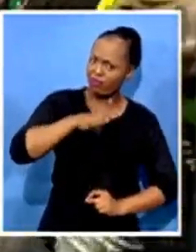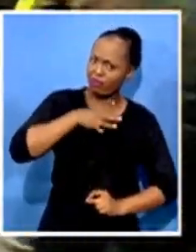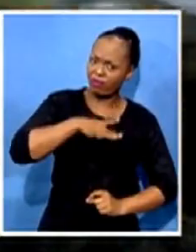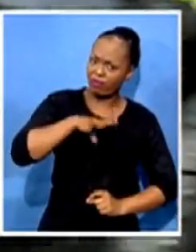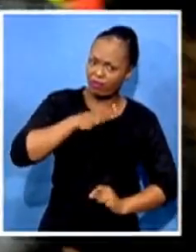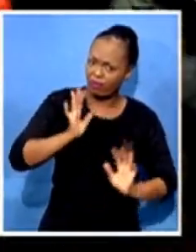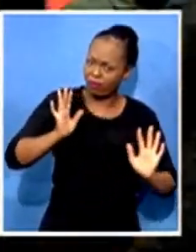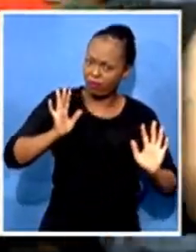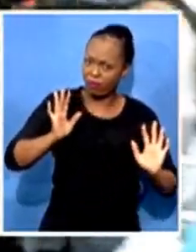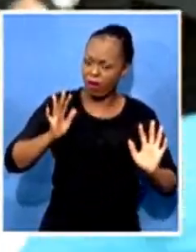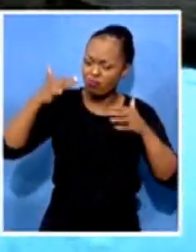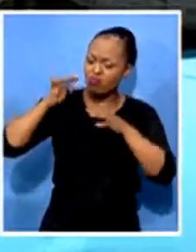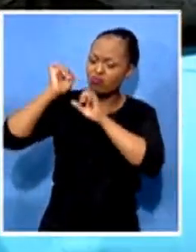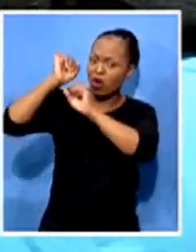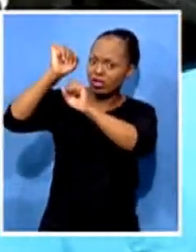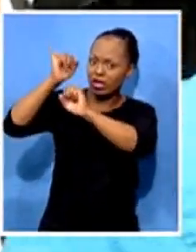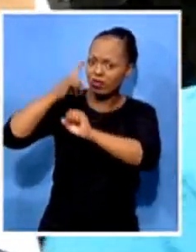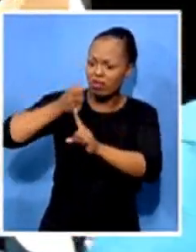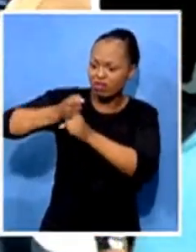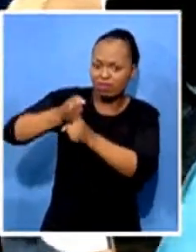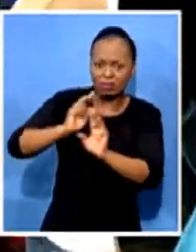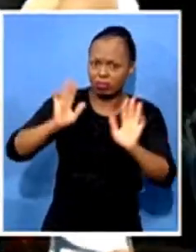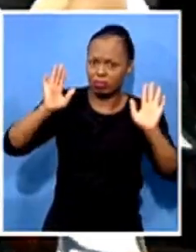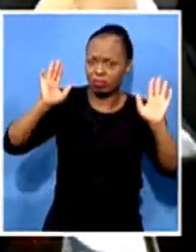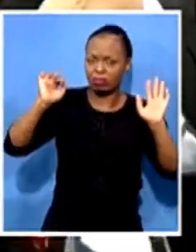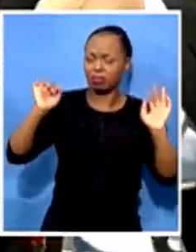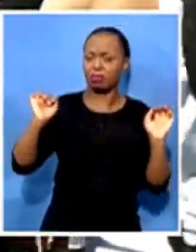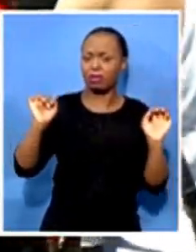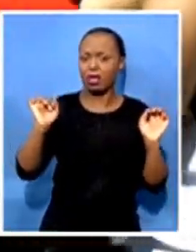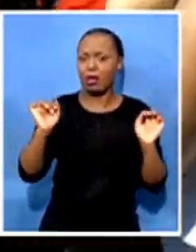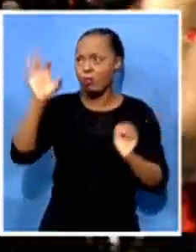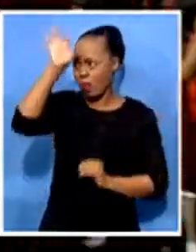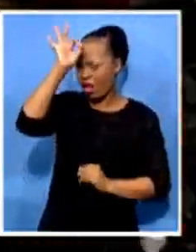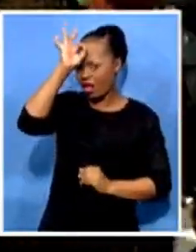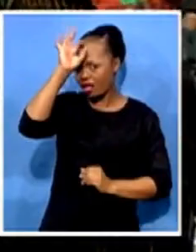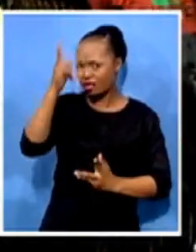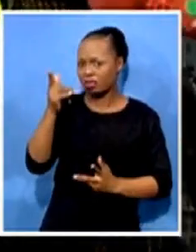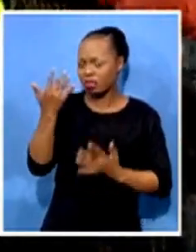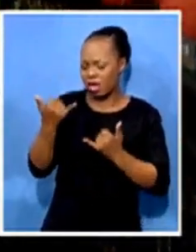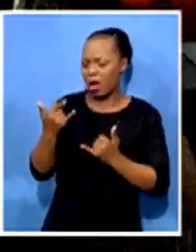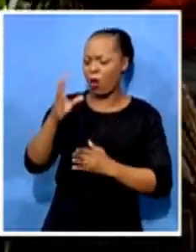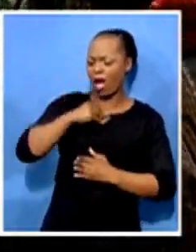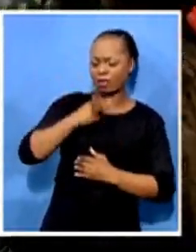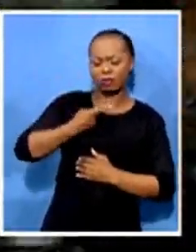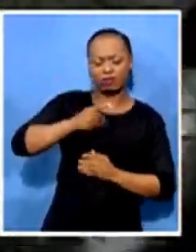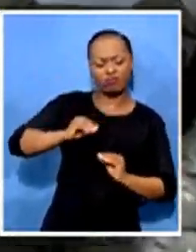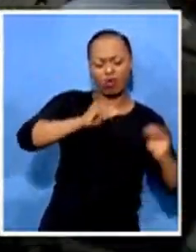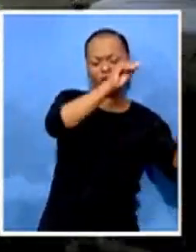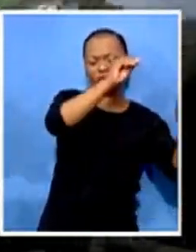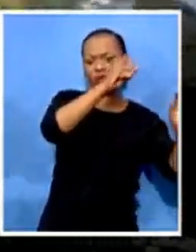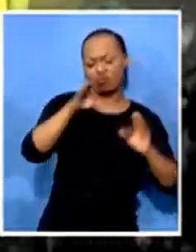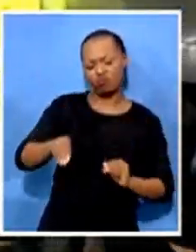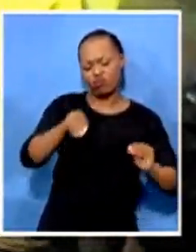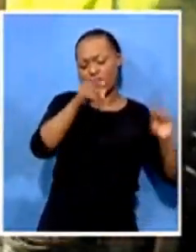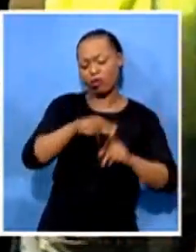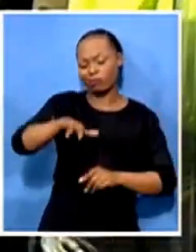still some altercations going on. The police had asked the media to move away from the line. We are trying to do just that. But